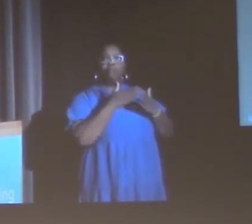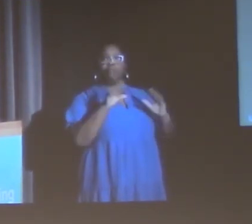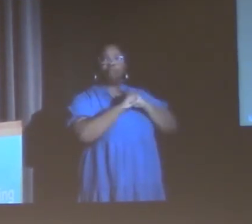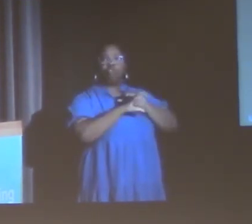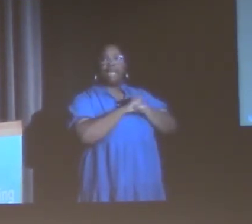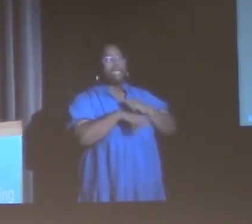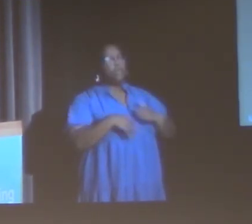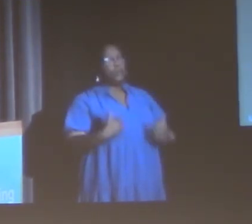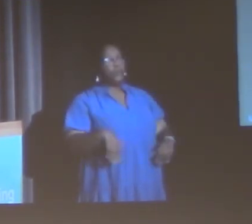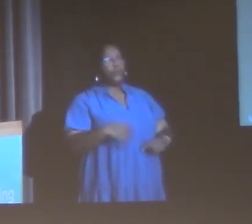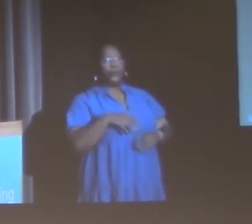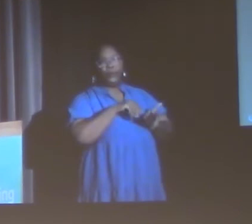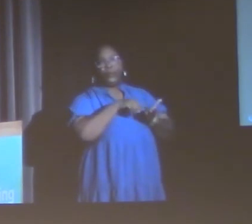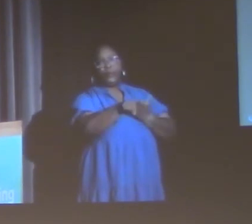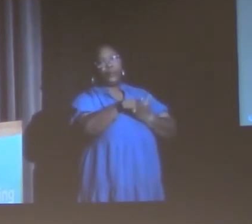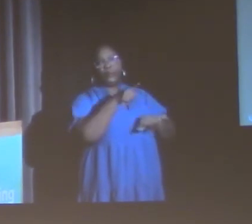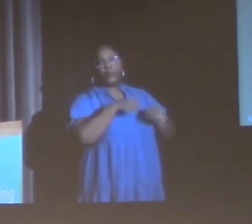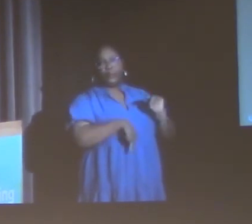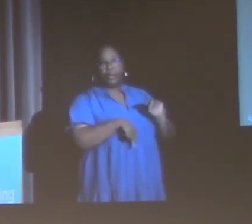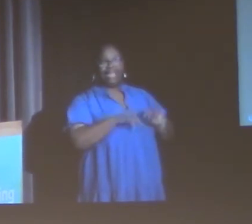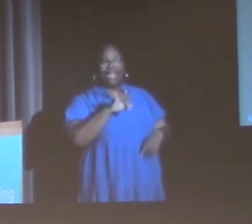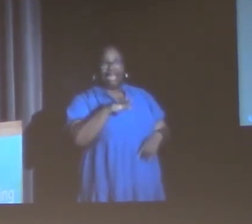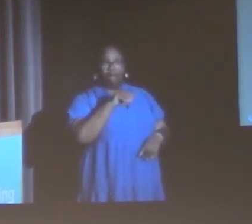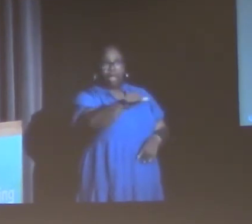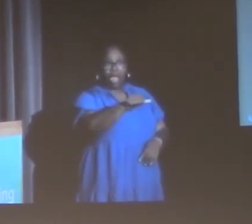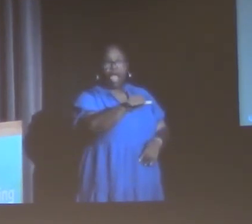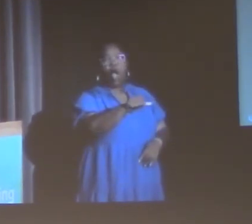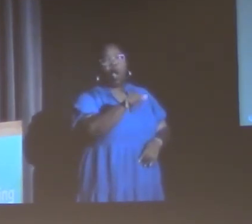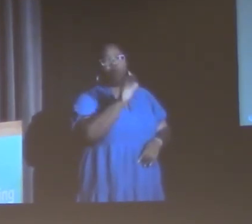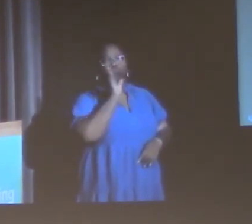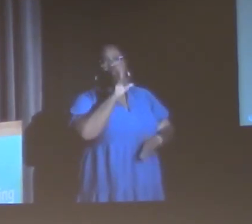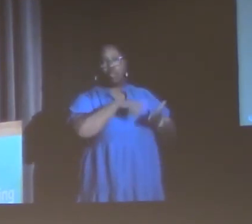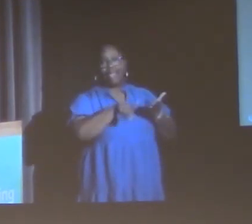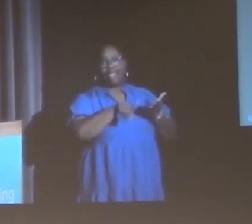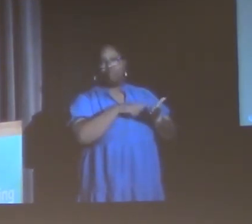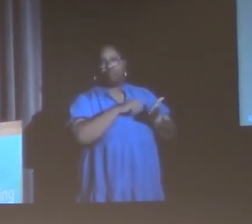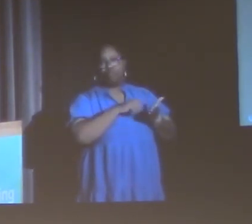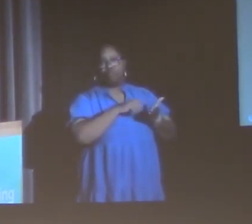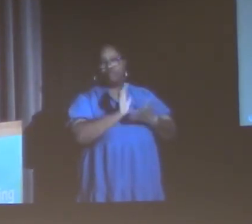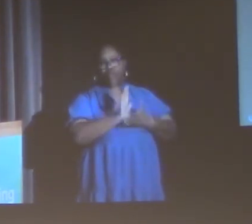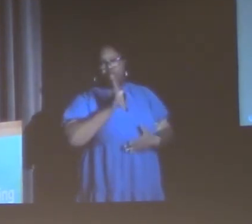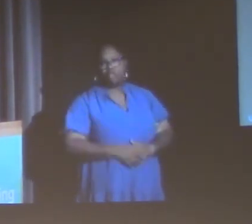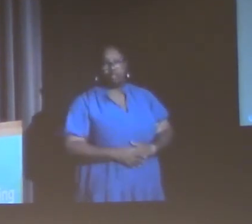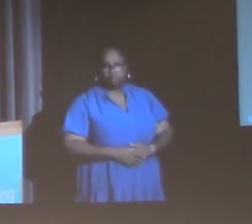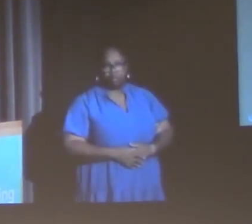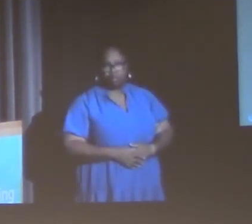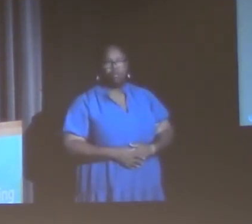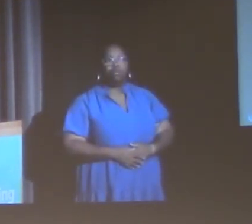that. It could cancel your whole film. And there's also